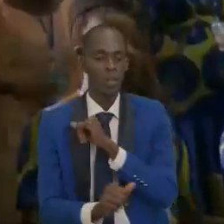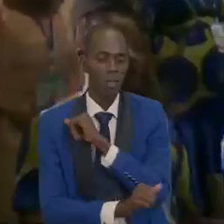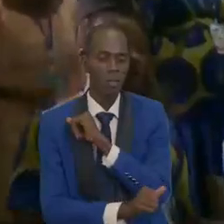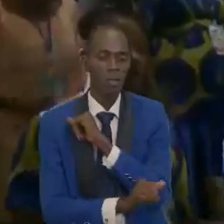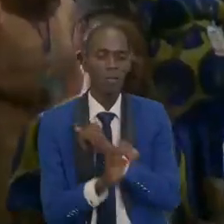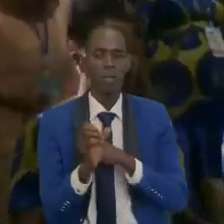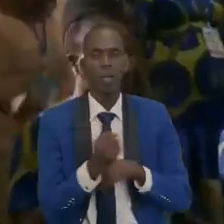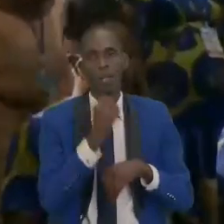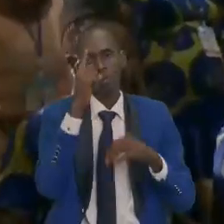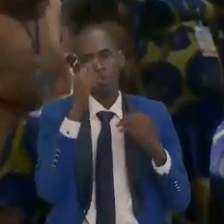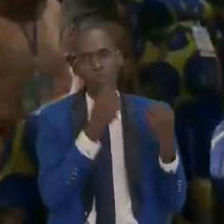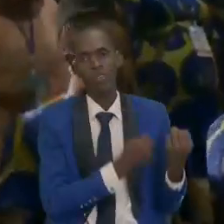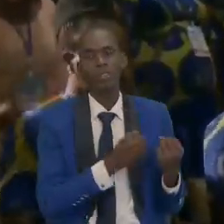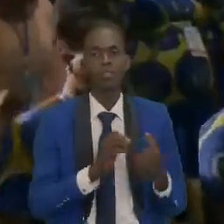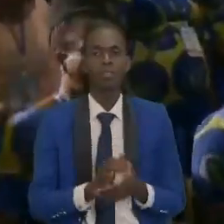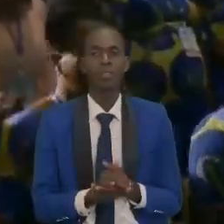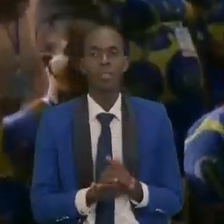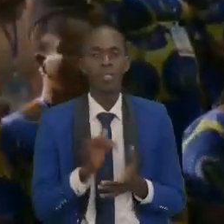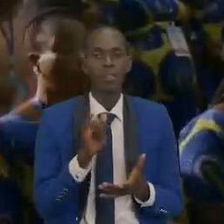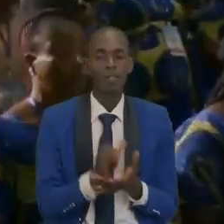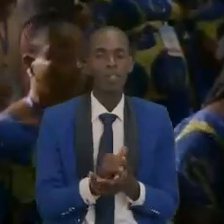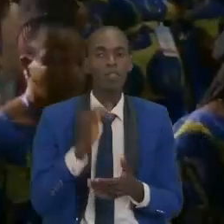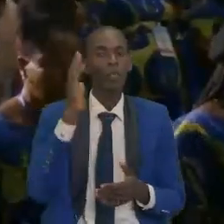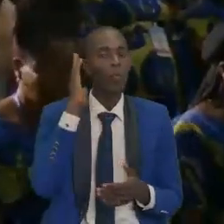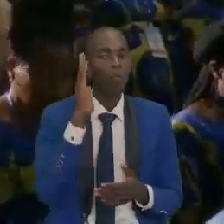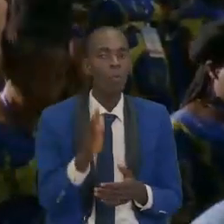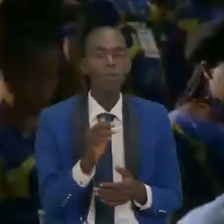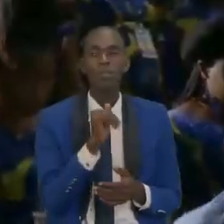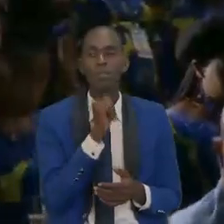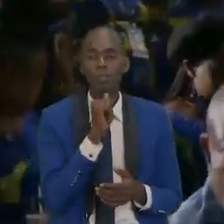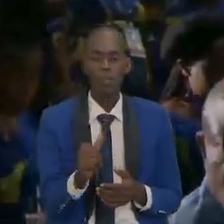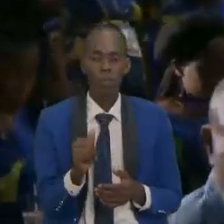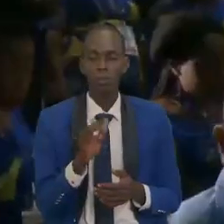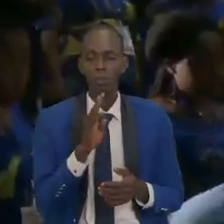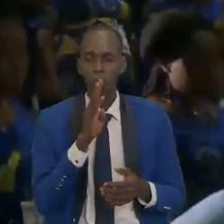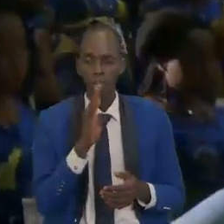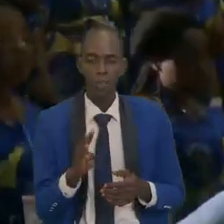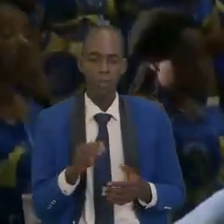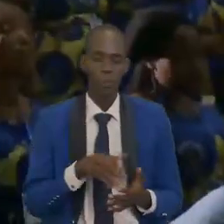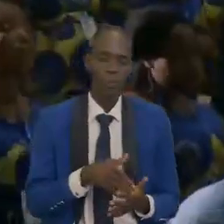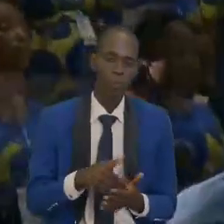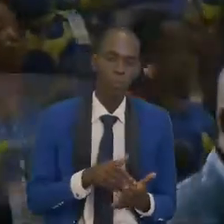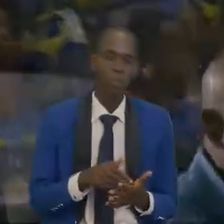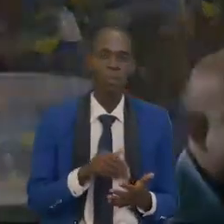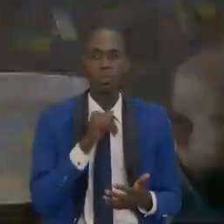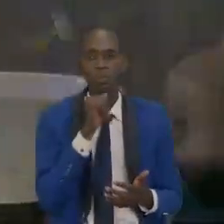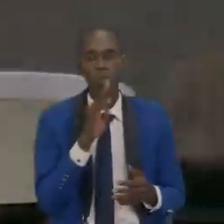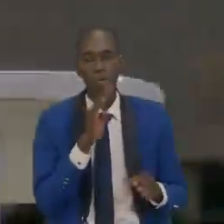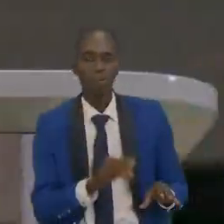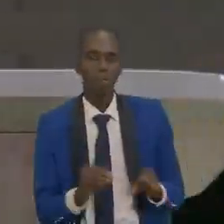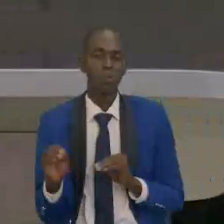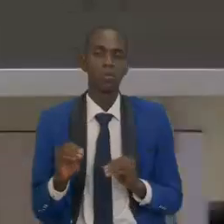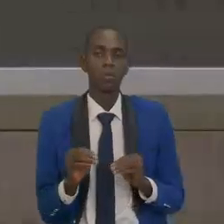faith that will not stagger Now obey